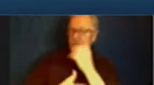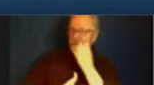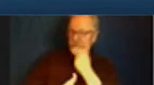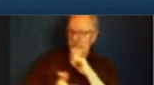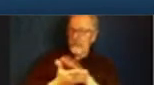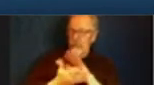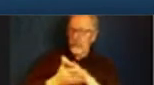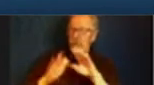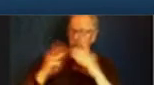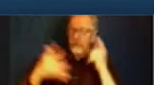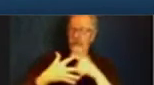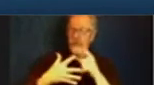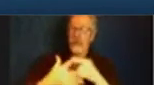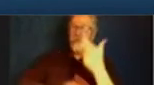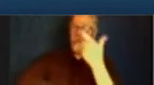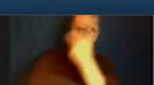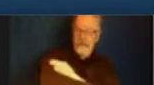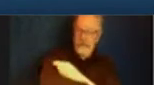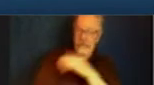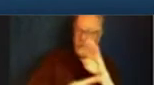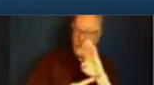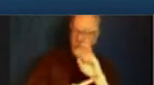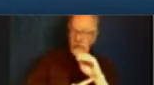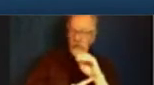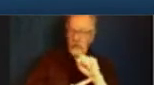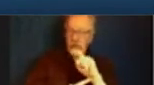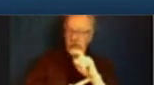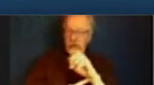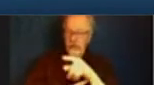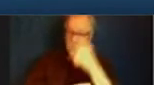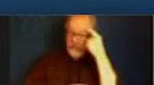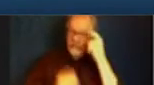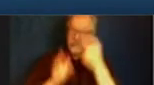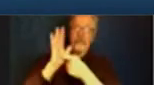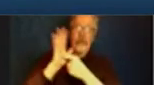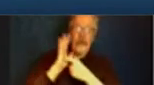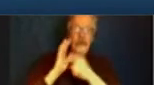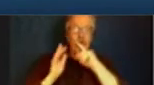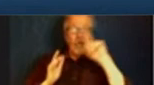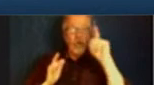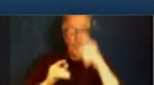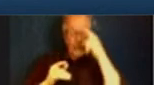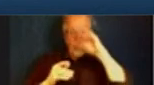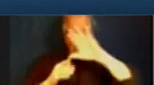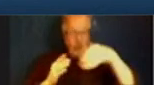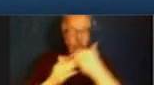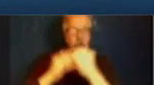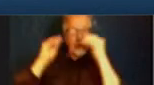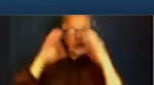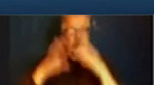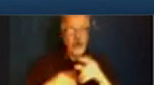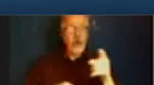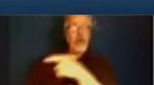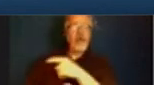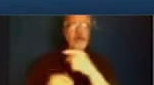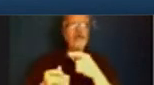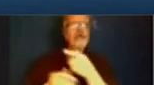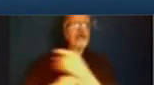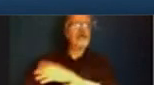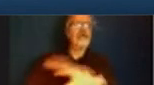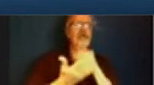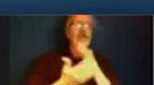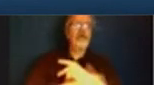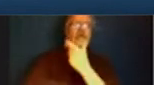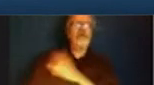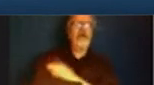about mandating boosters for teachers? And what about vaccinating students for public schools? We have thought about both of